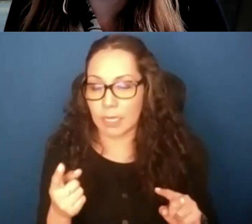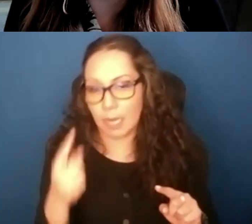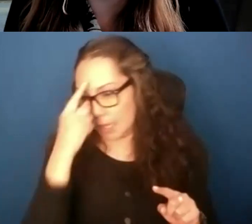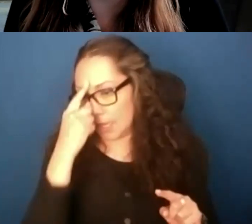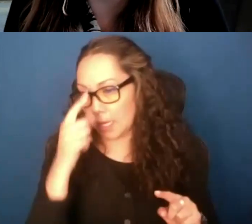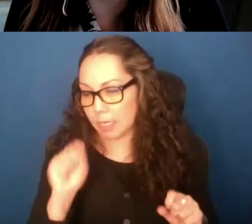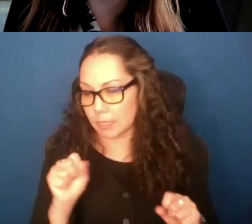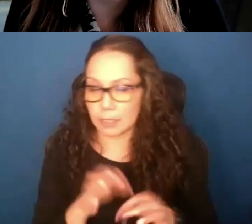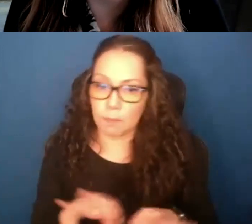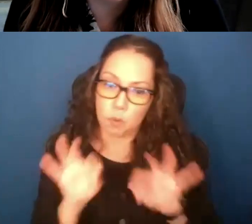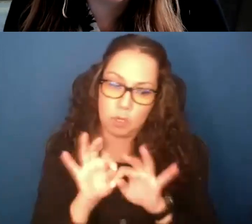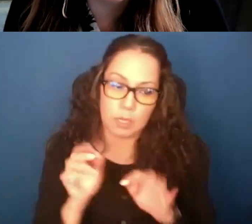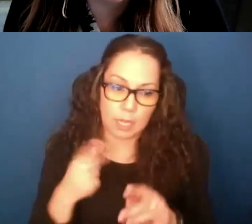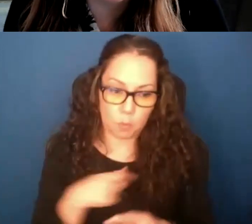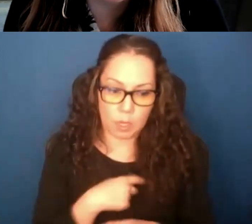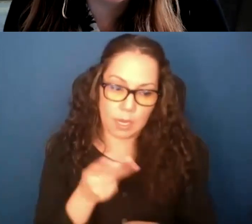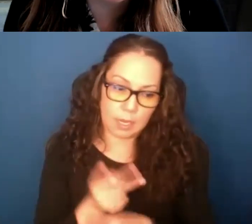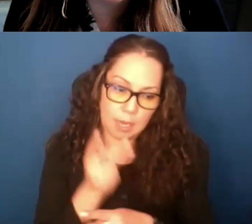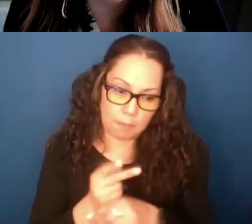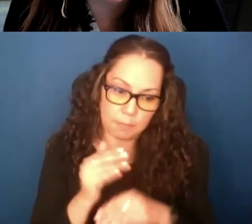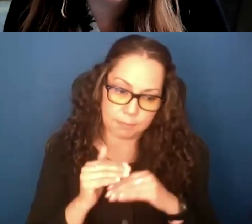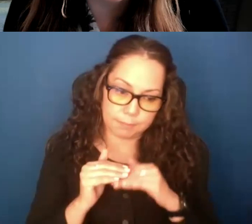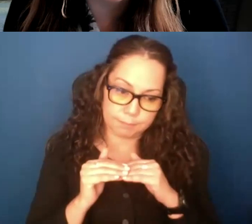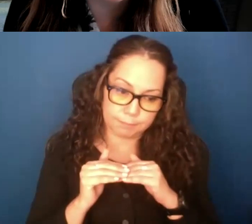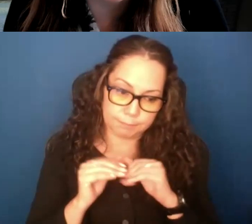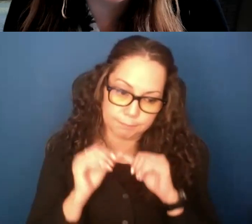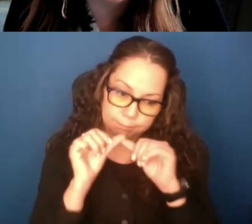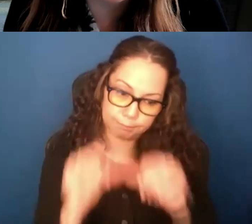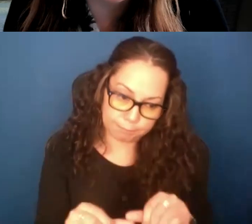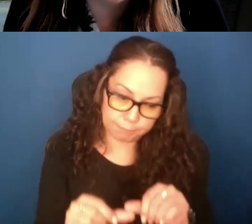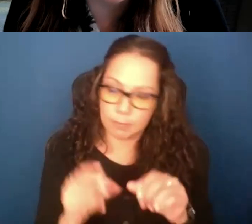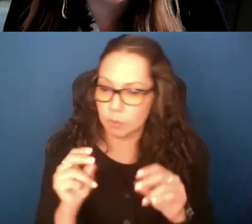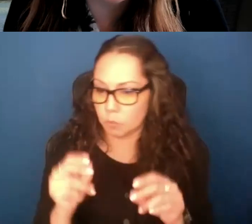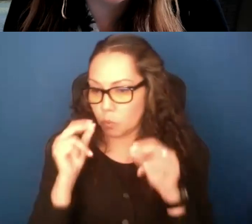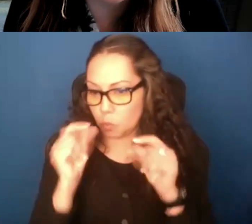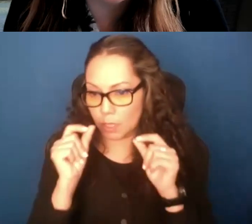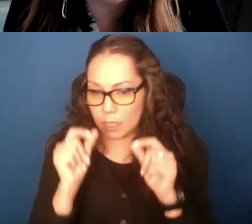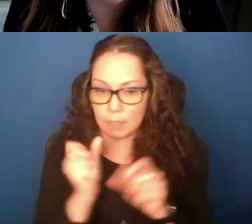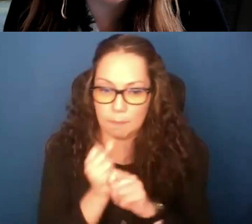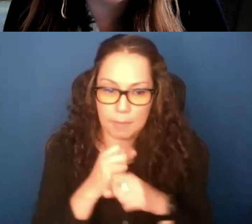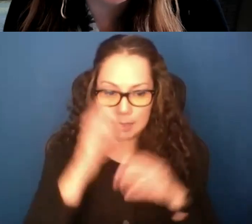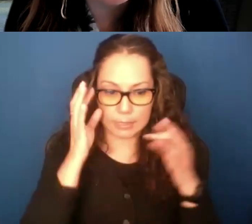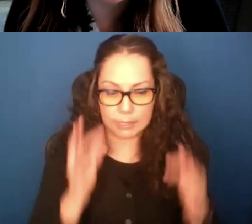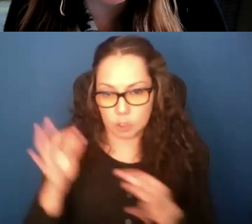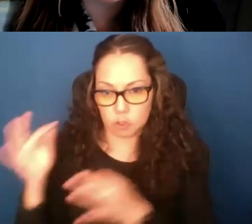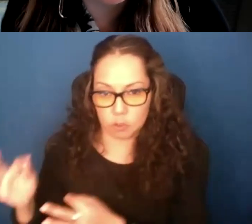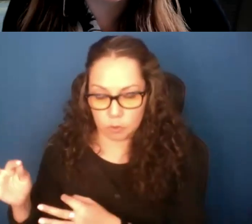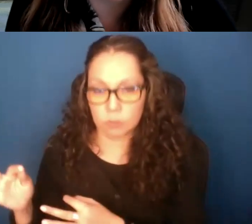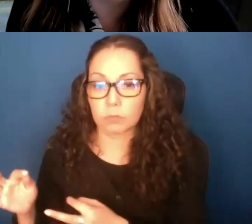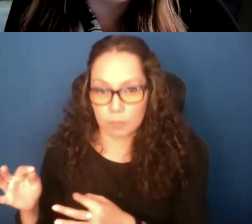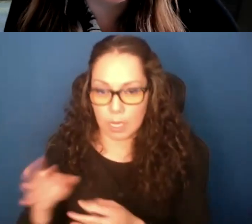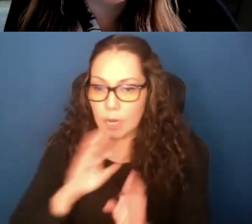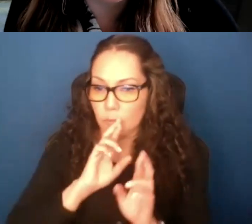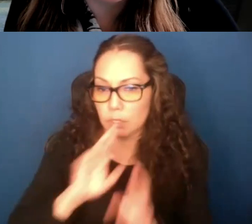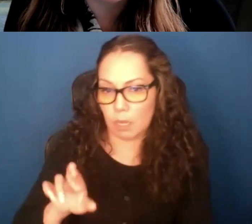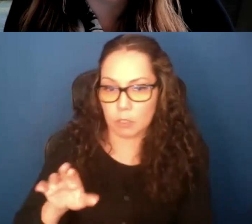important that we're able to maintain the, being able to quickly, uh, make decisions, um, and respond